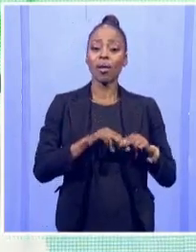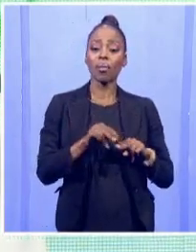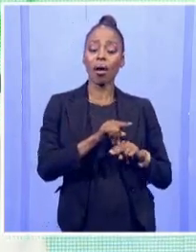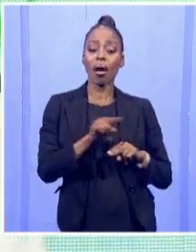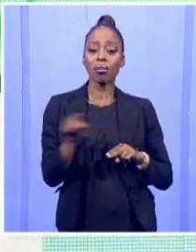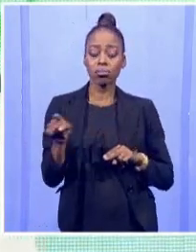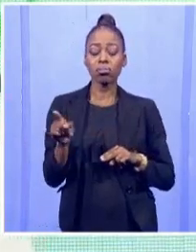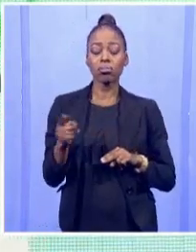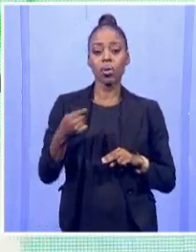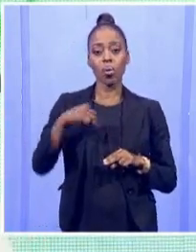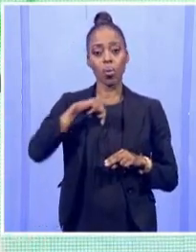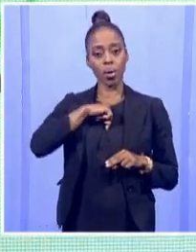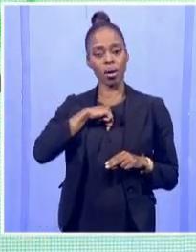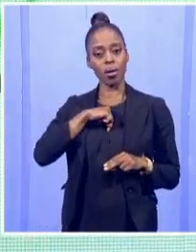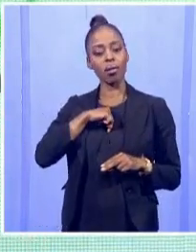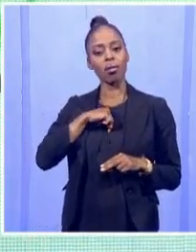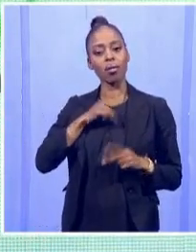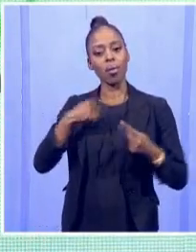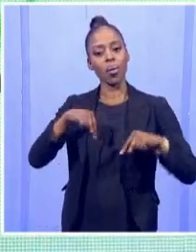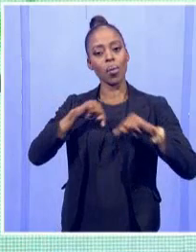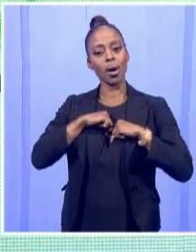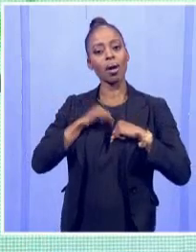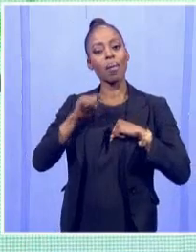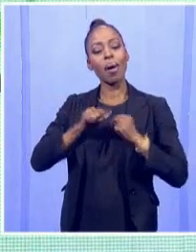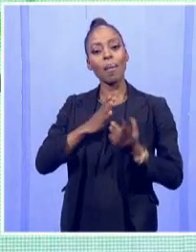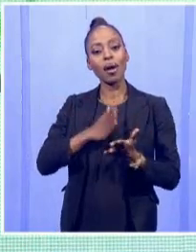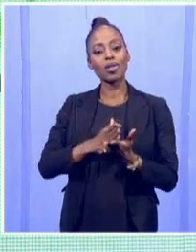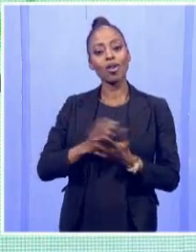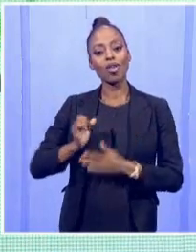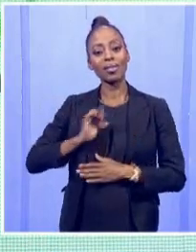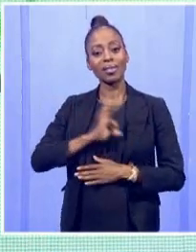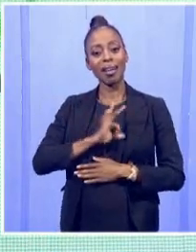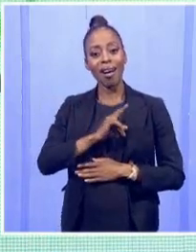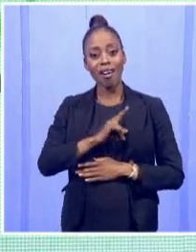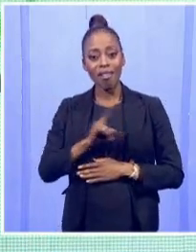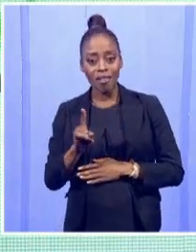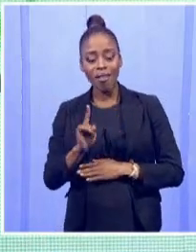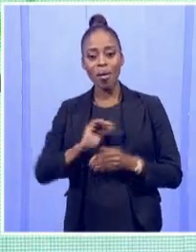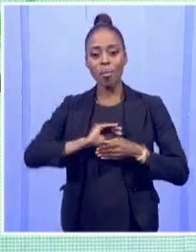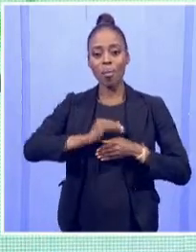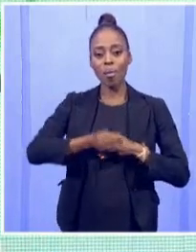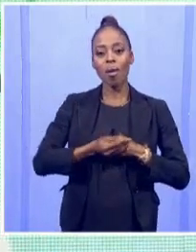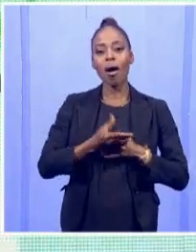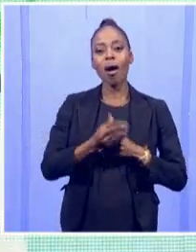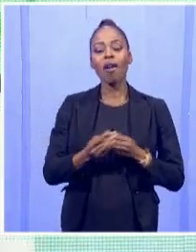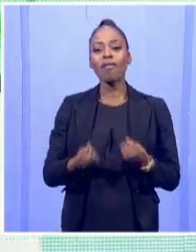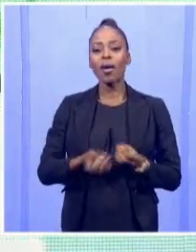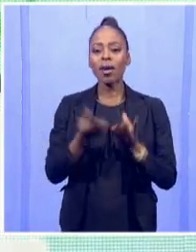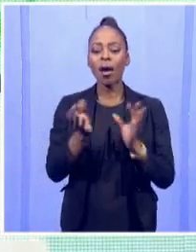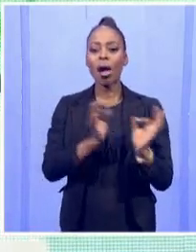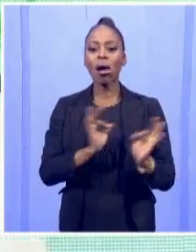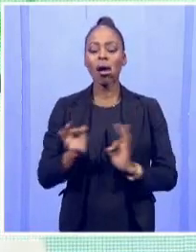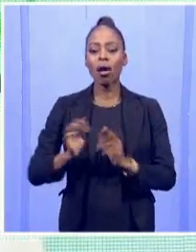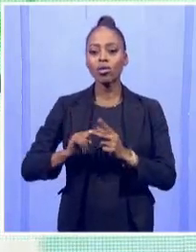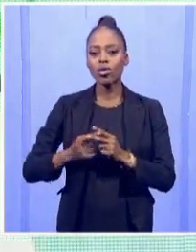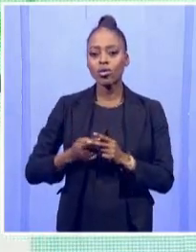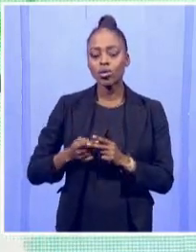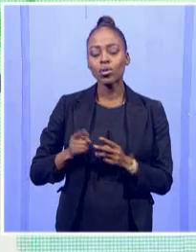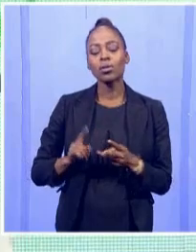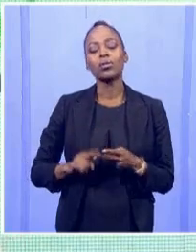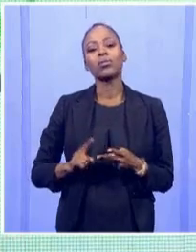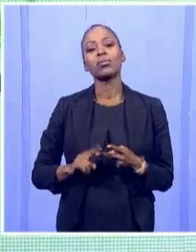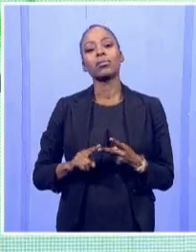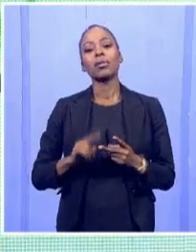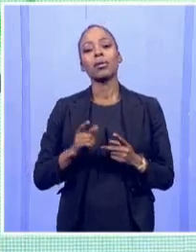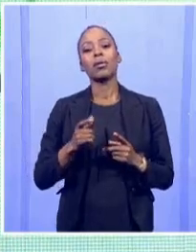that that our health workforce is protected, provided with the right tools, the